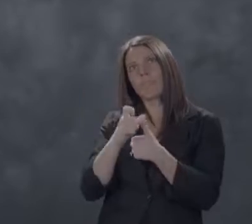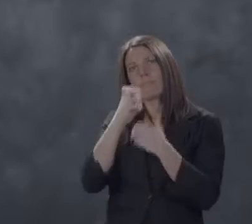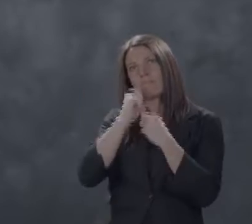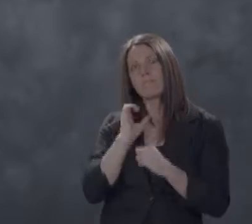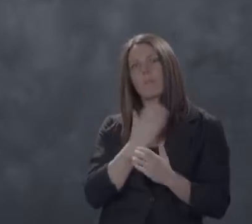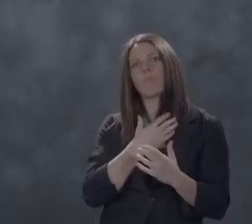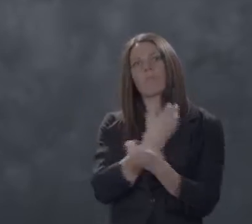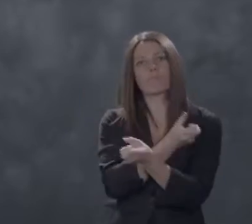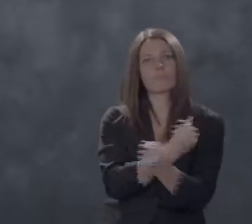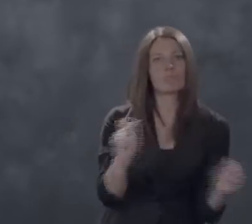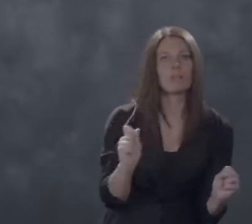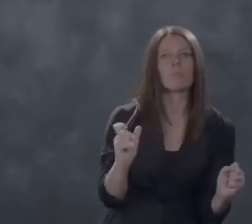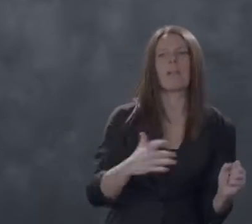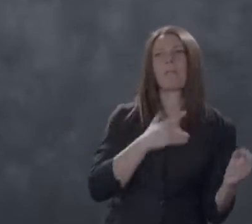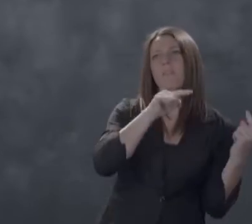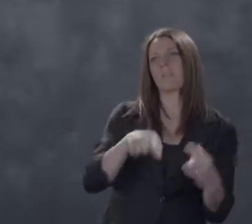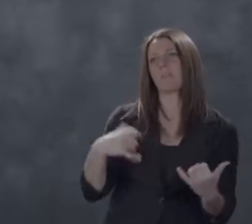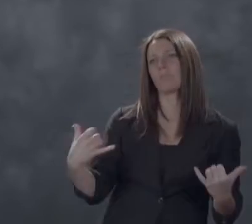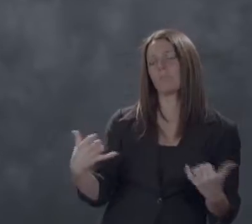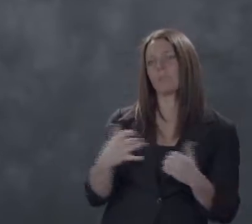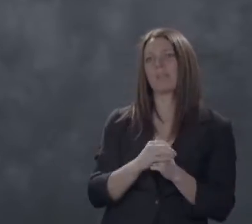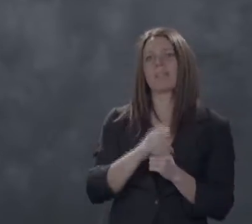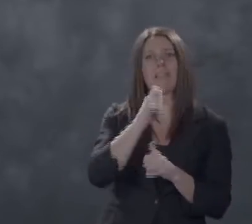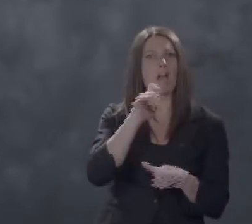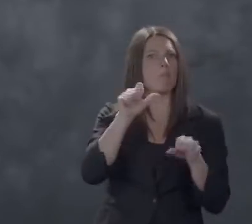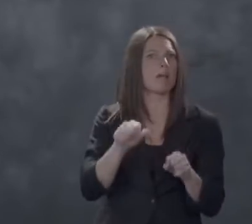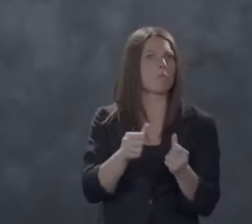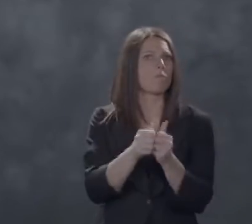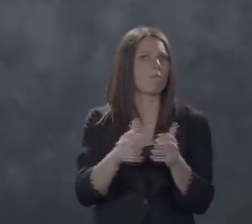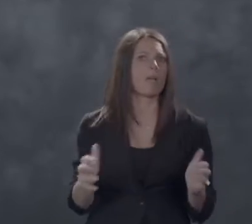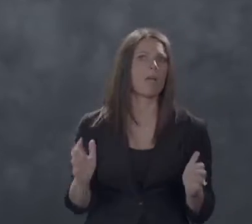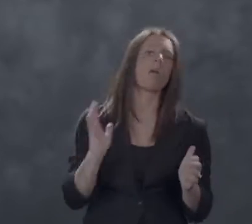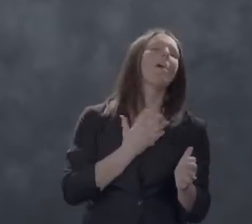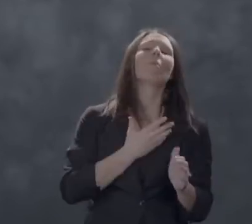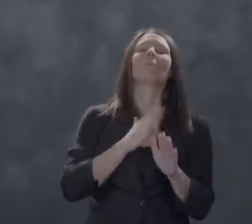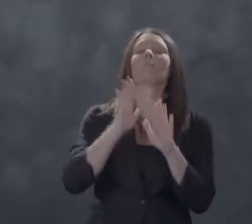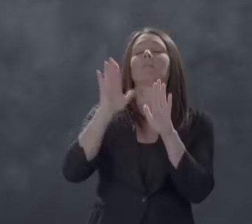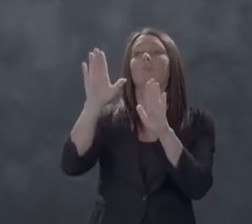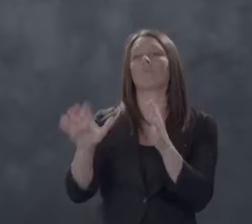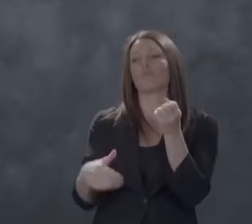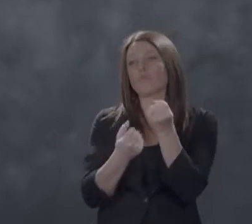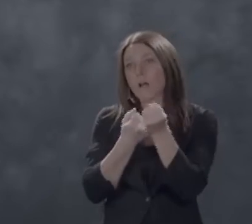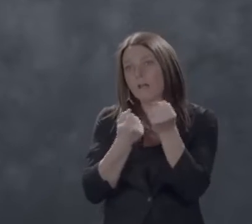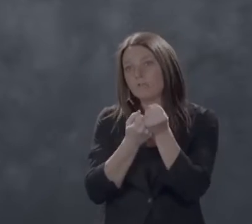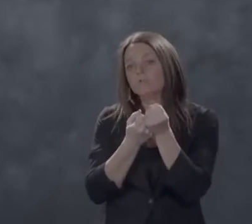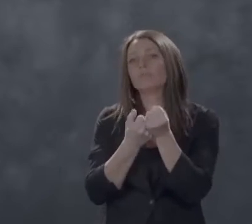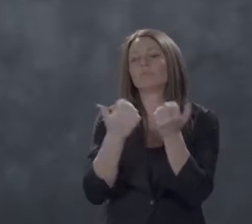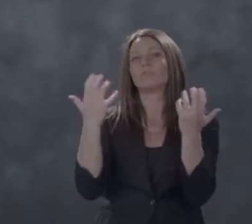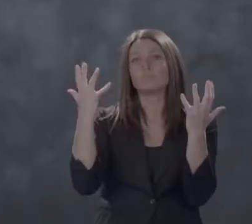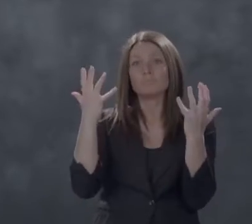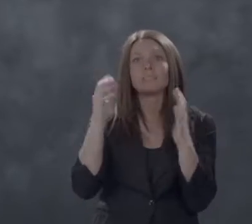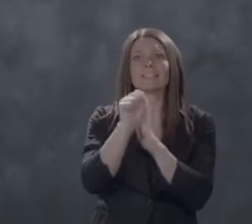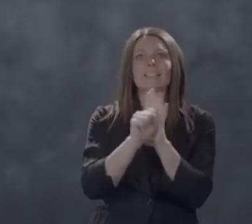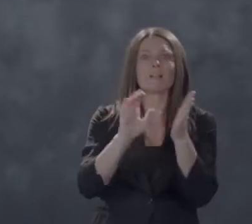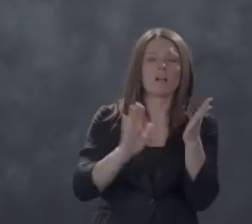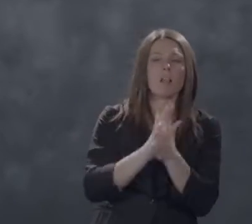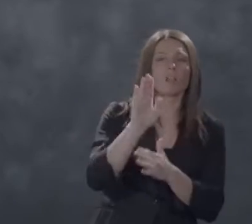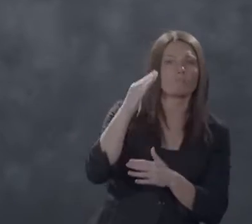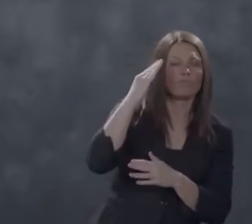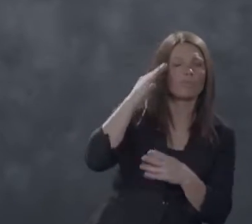here. This would not be possible without our amazing sponsors that we have, the State College